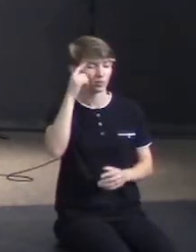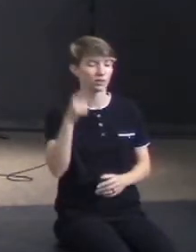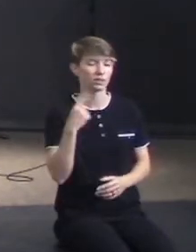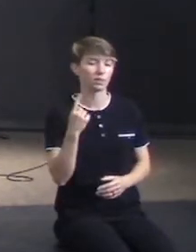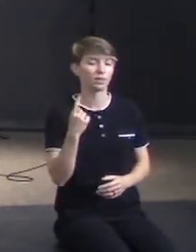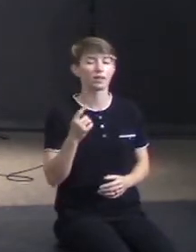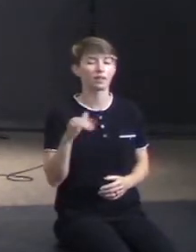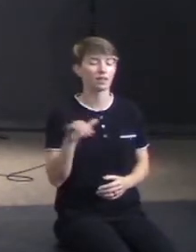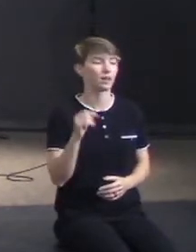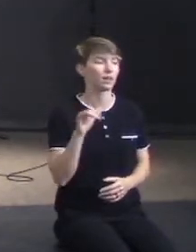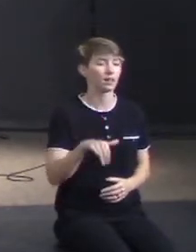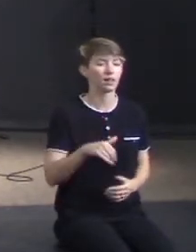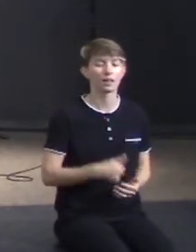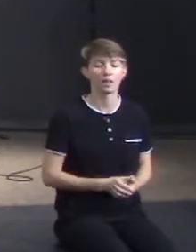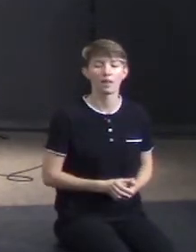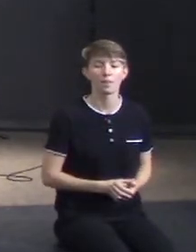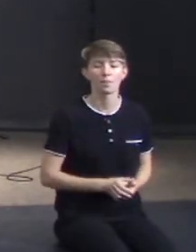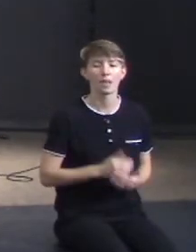Next.